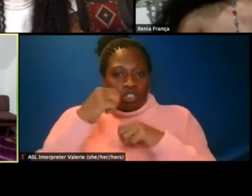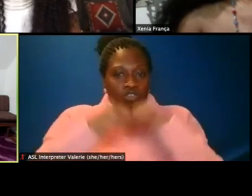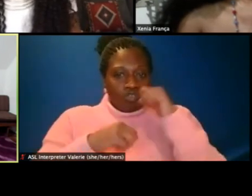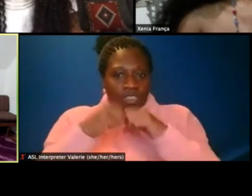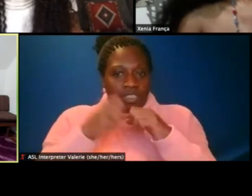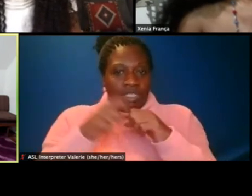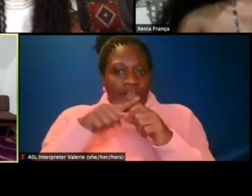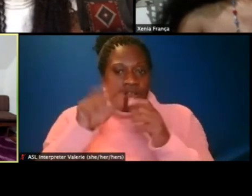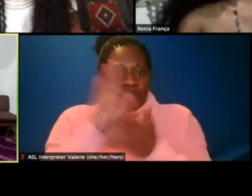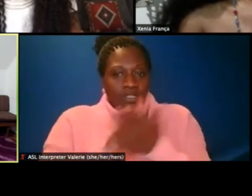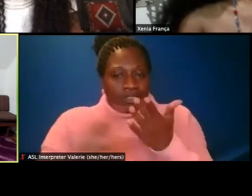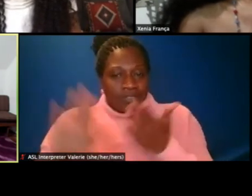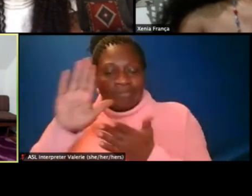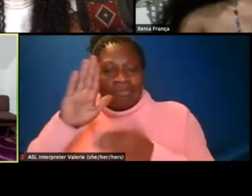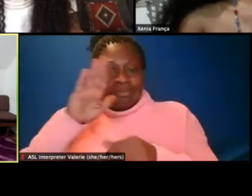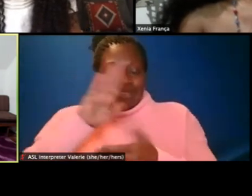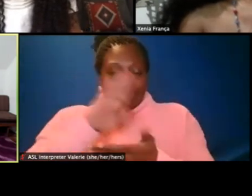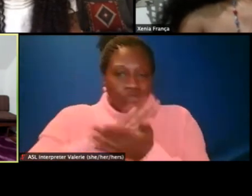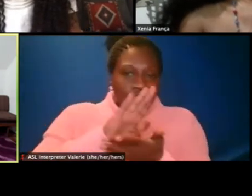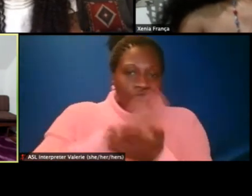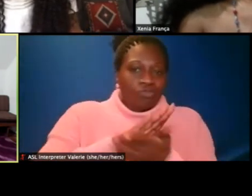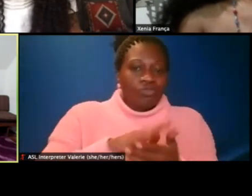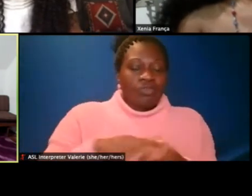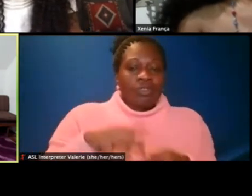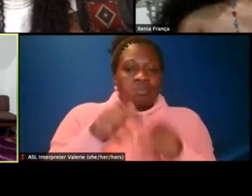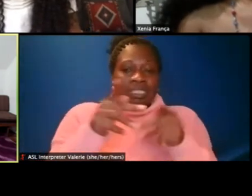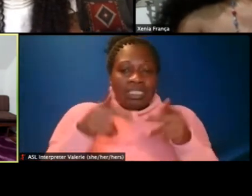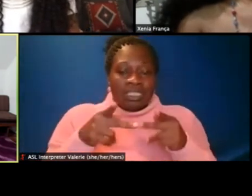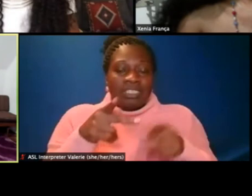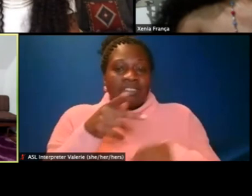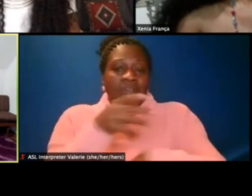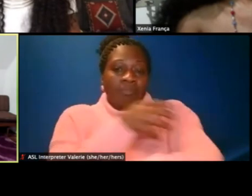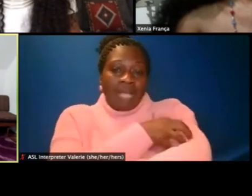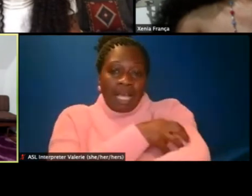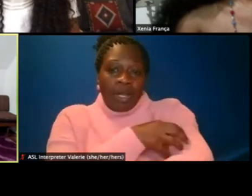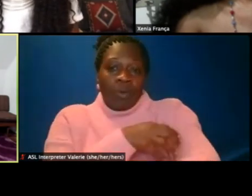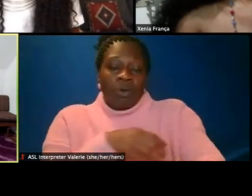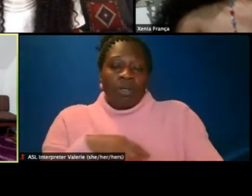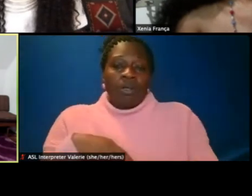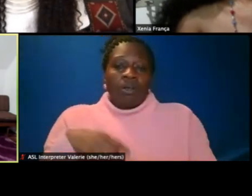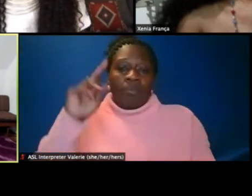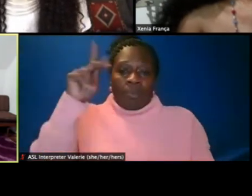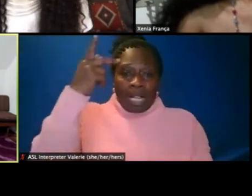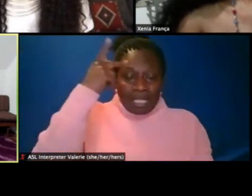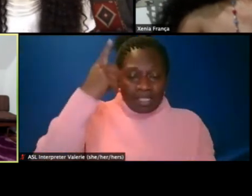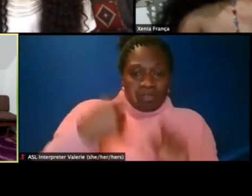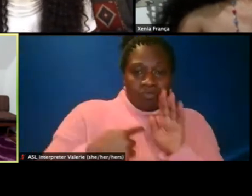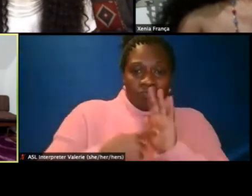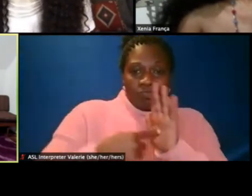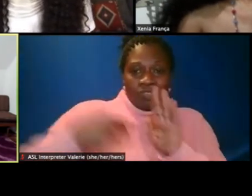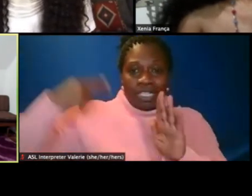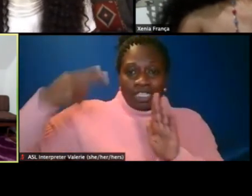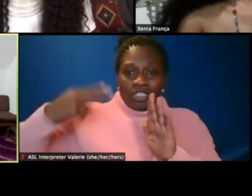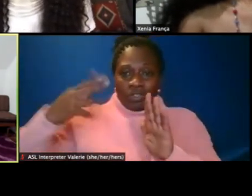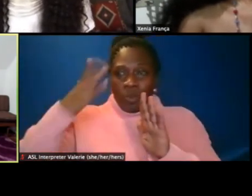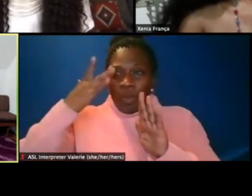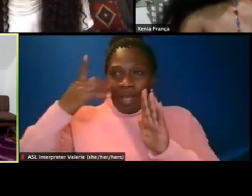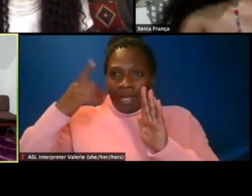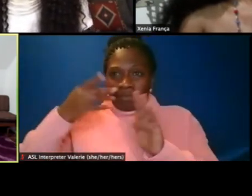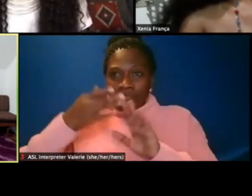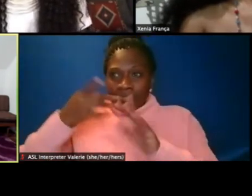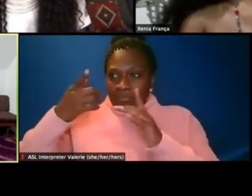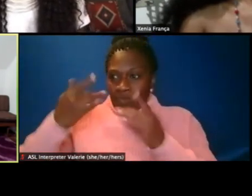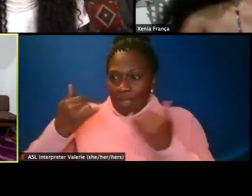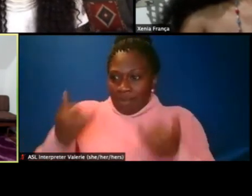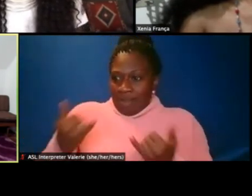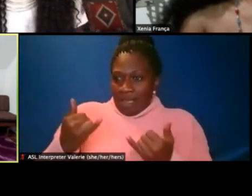institutions, in schools, in positions of power, in politics, to be able to convey the history and tell the story of why things are the way they are today